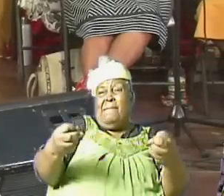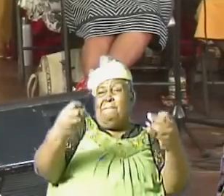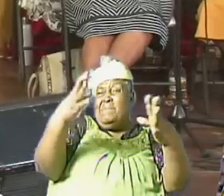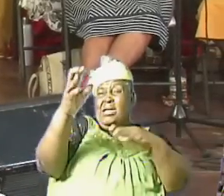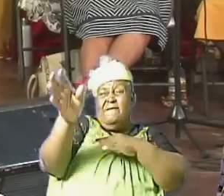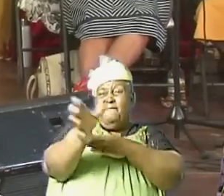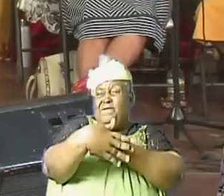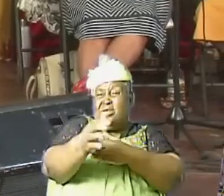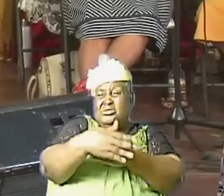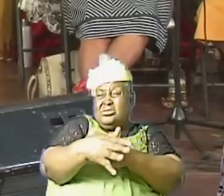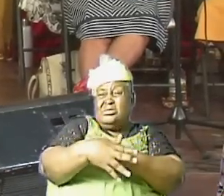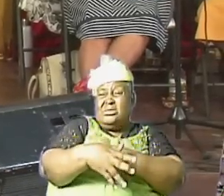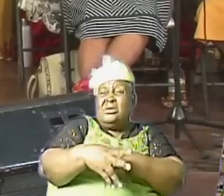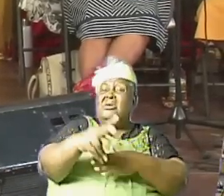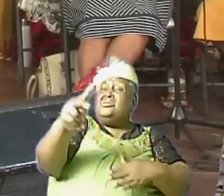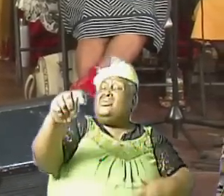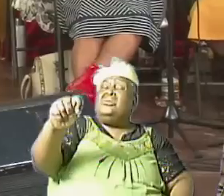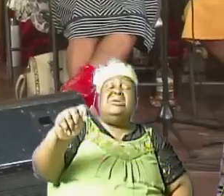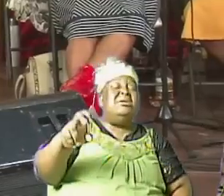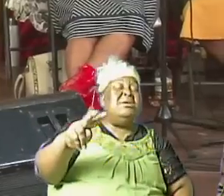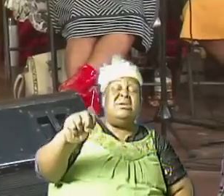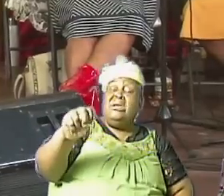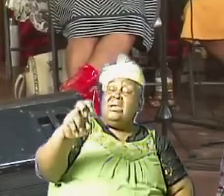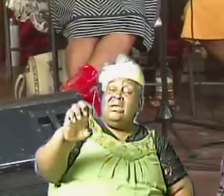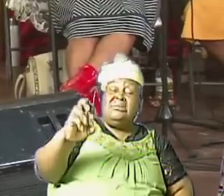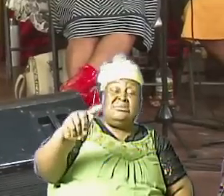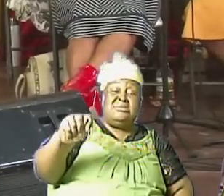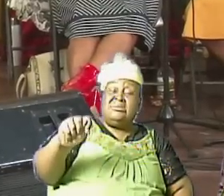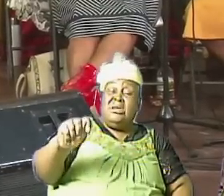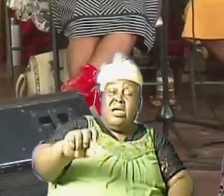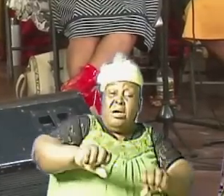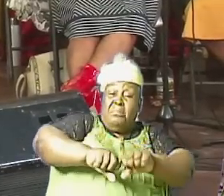began to break.